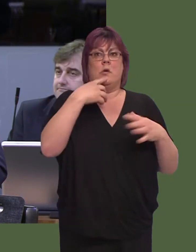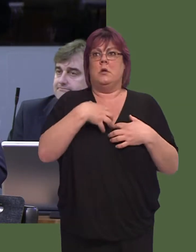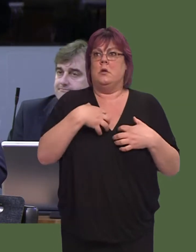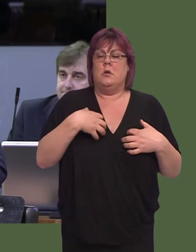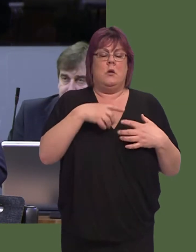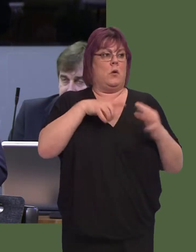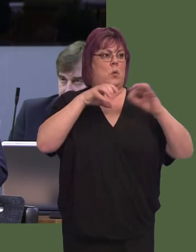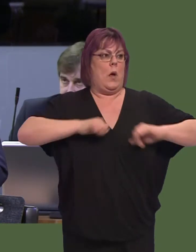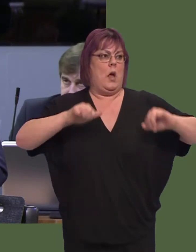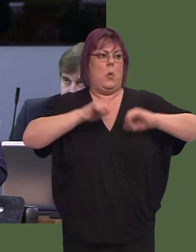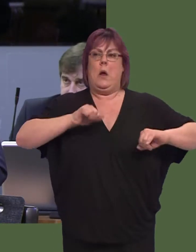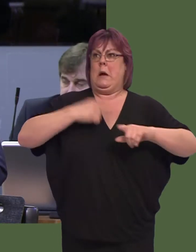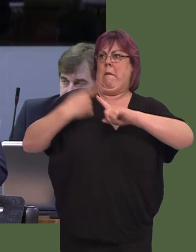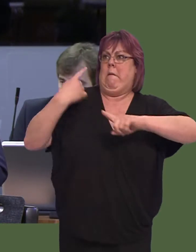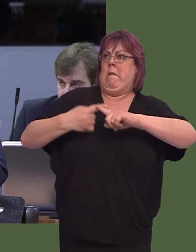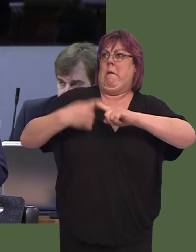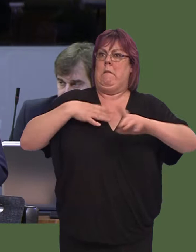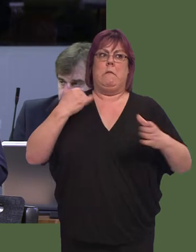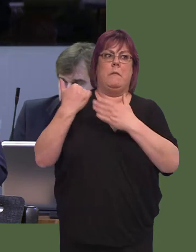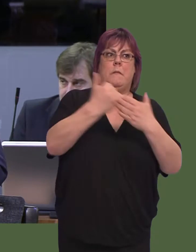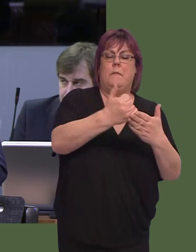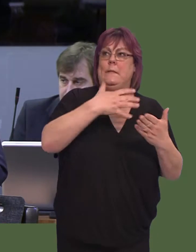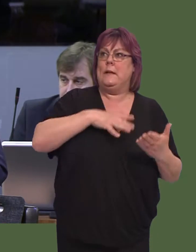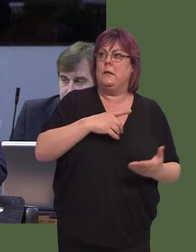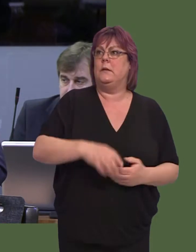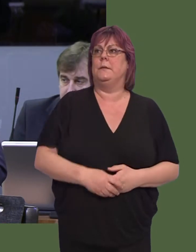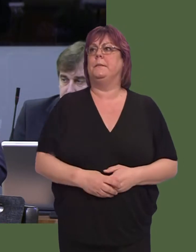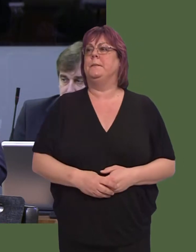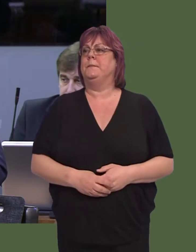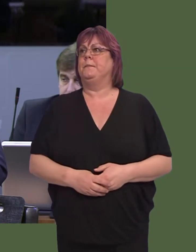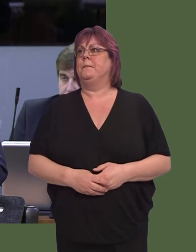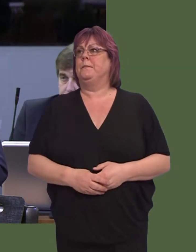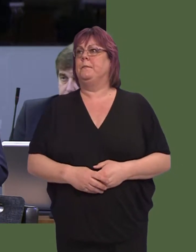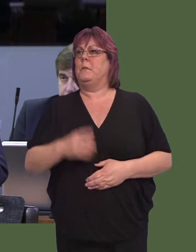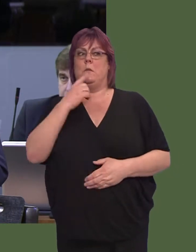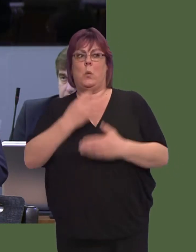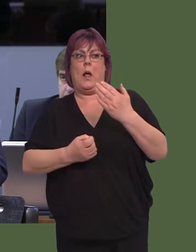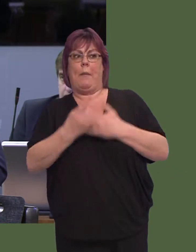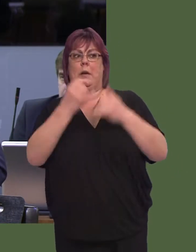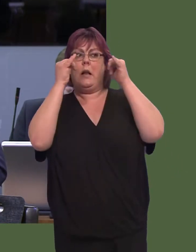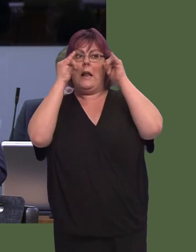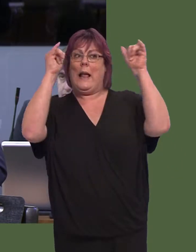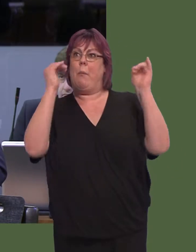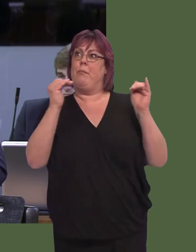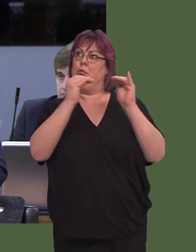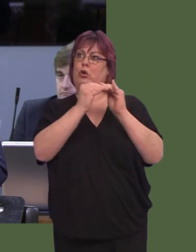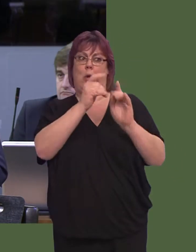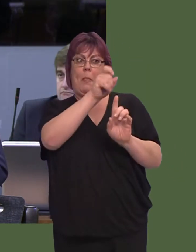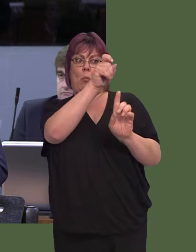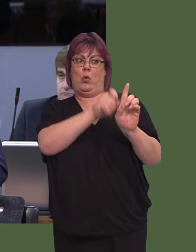ambulances to come in their hour of need. The issue that I highlighted with you from the constituent in Cowbridge that I